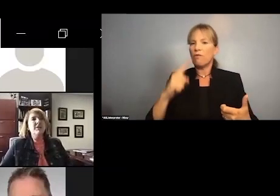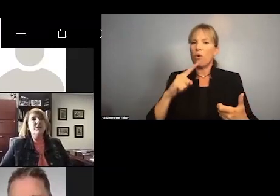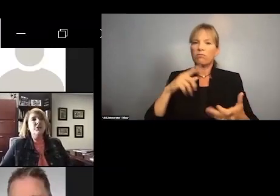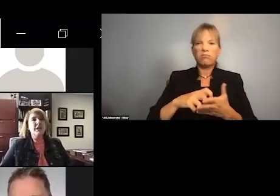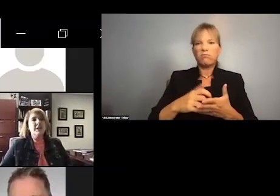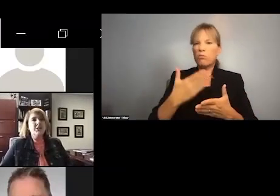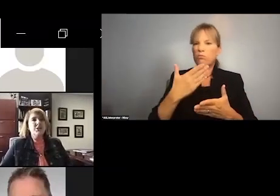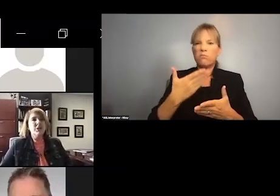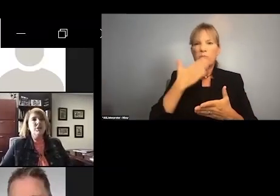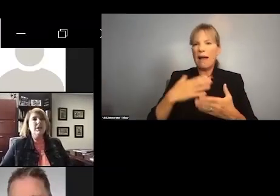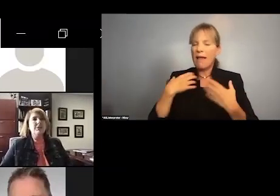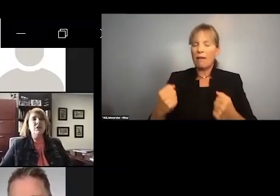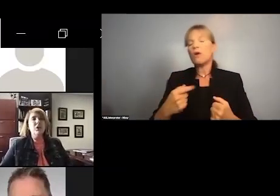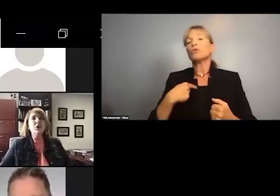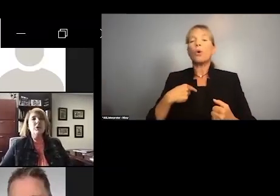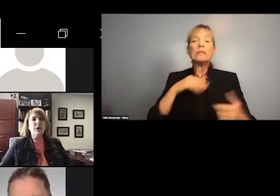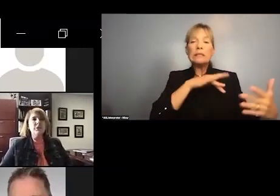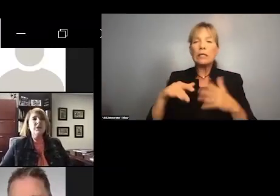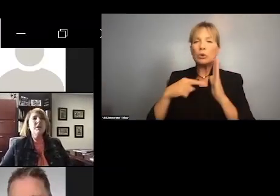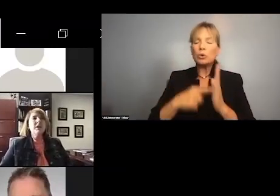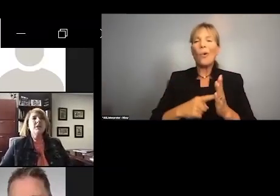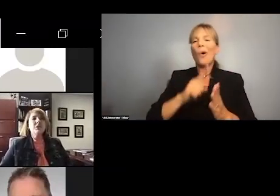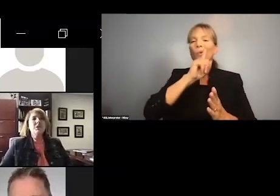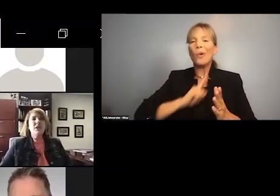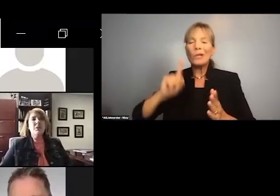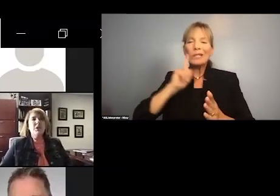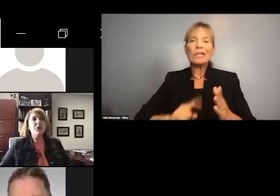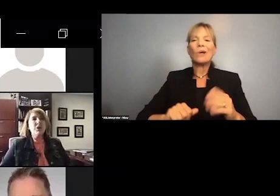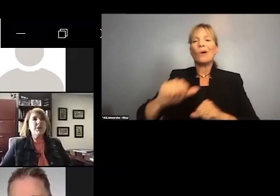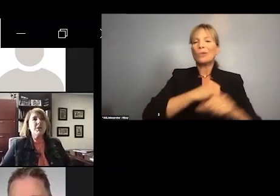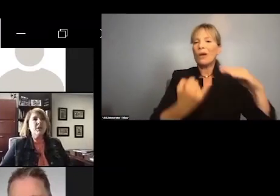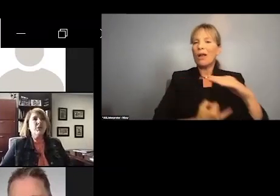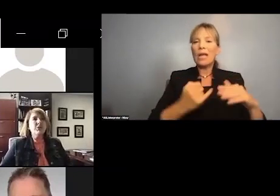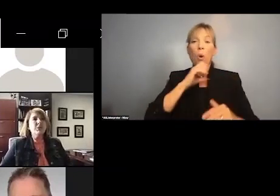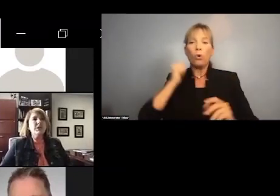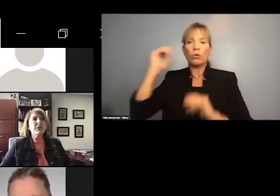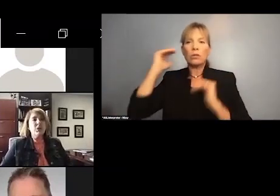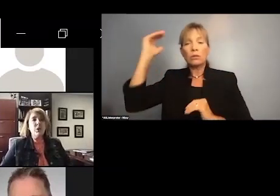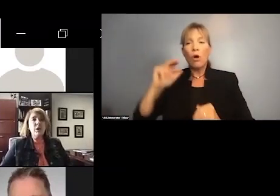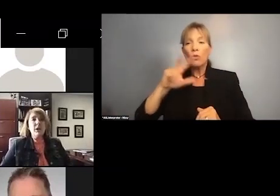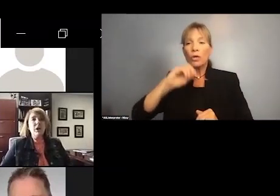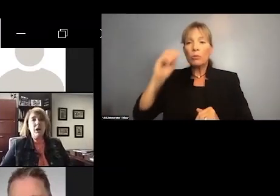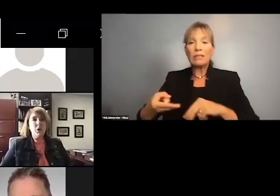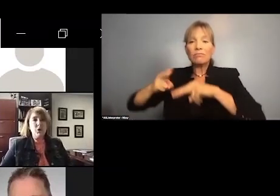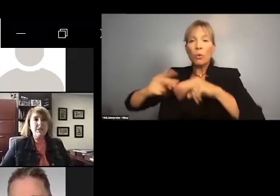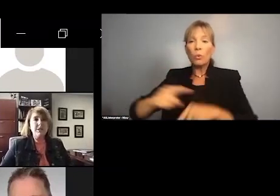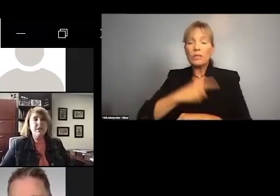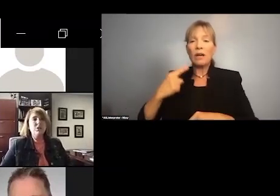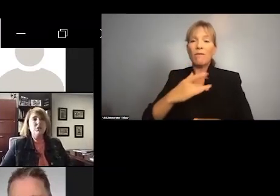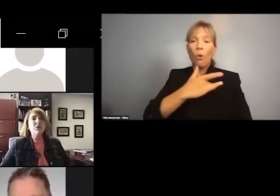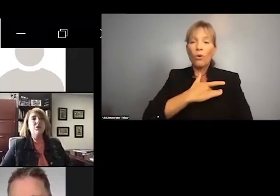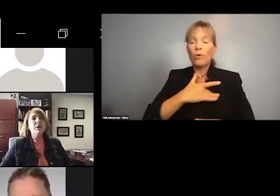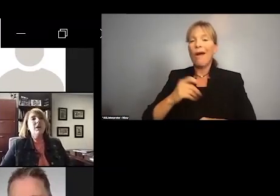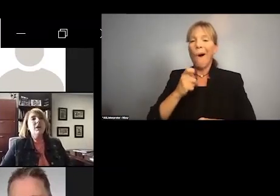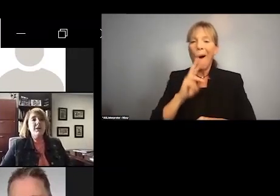of studies, have found that social isolation or loneliness in older adults is associated with a 30% increased risk of coronary